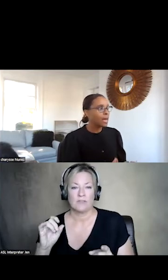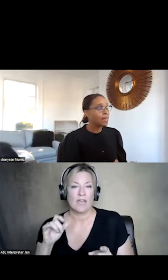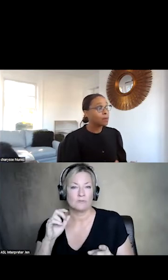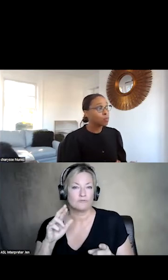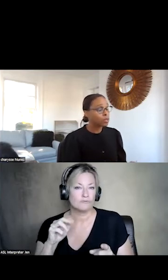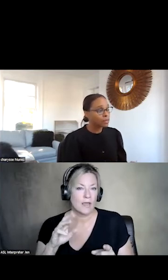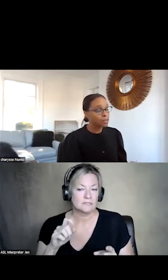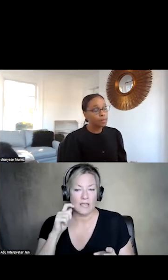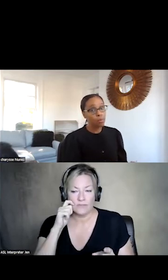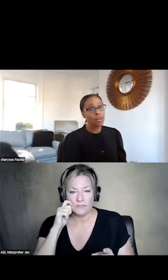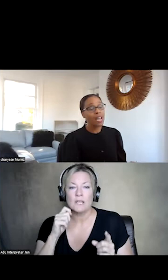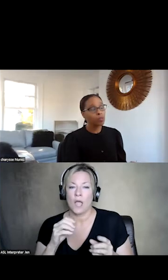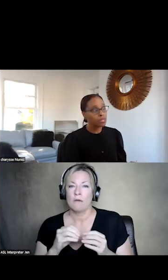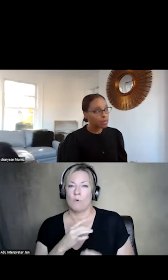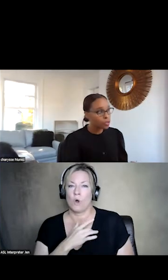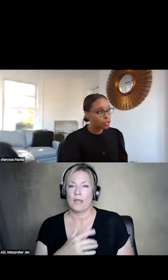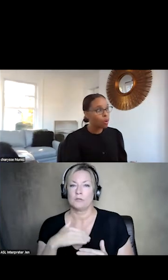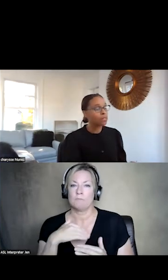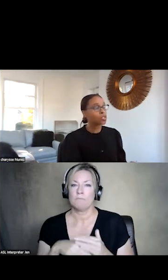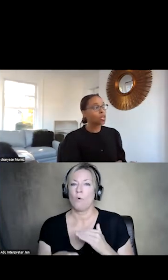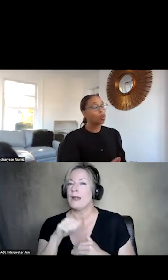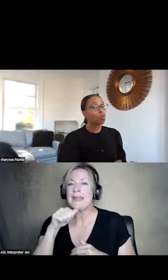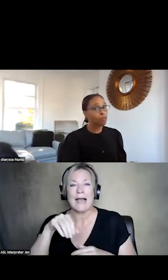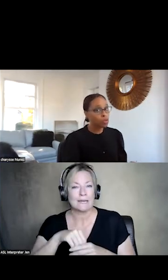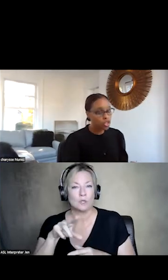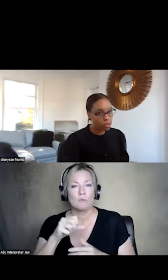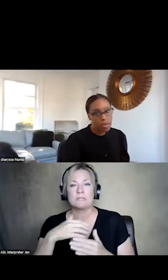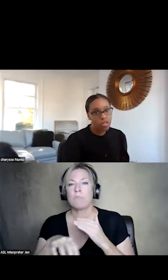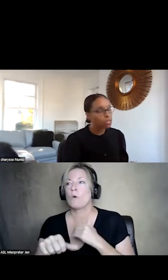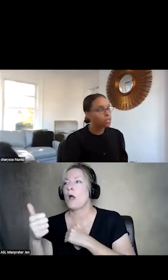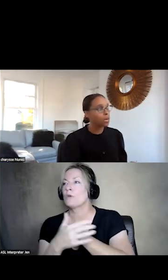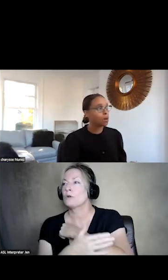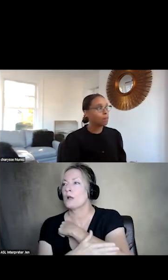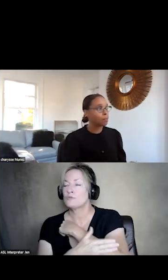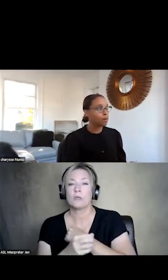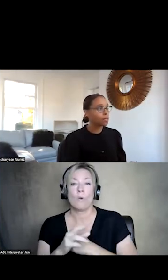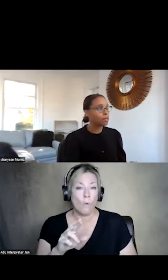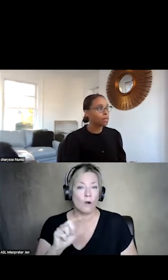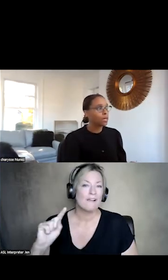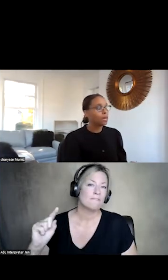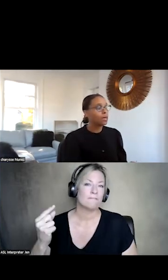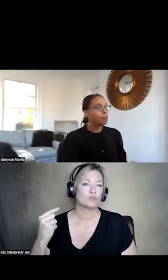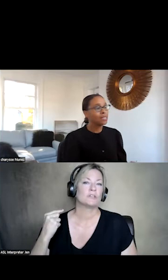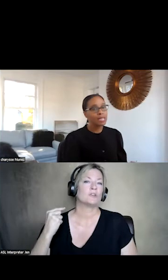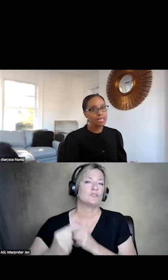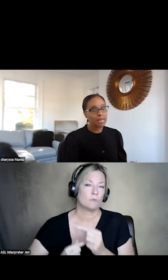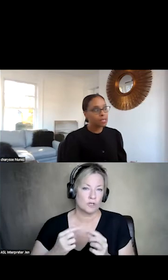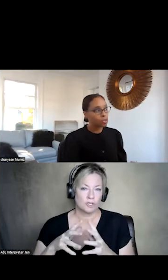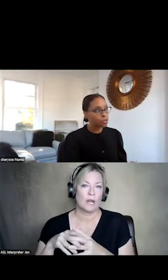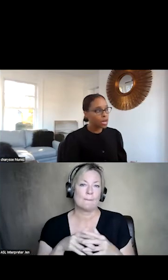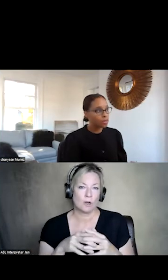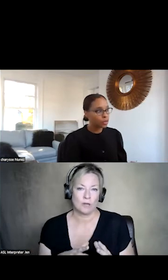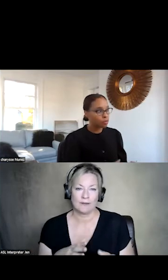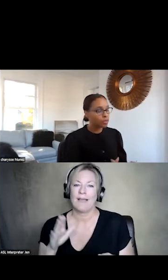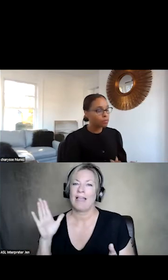ethnicity, and they're more likely to be born outside of the US or first-generation American, and less likely